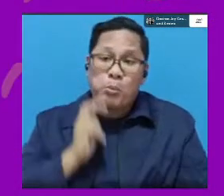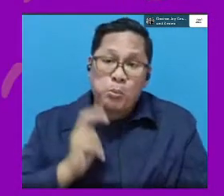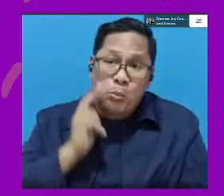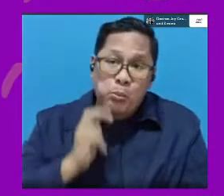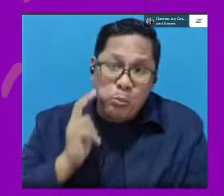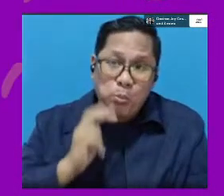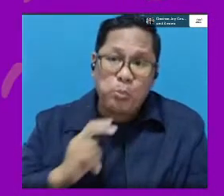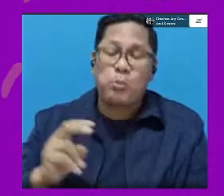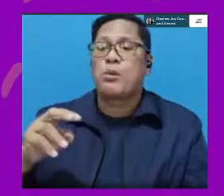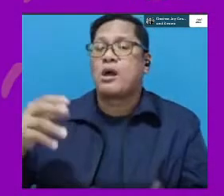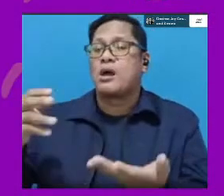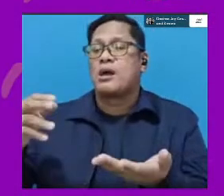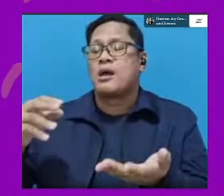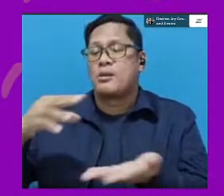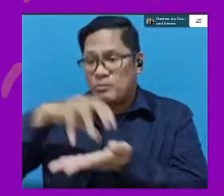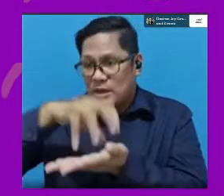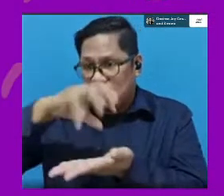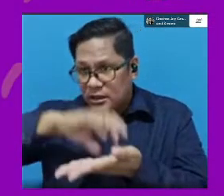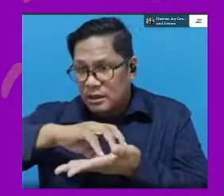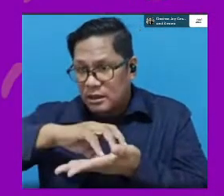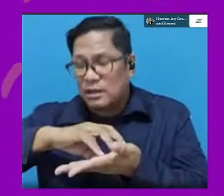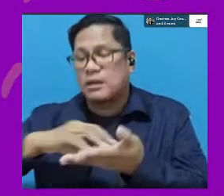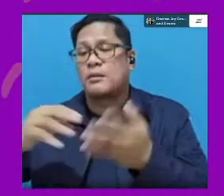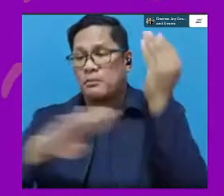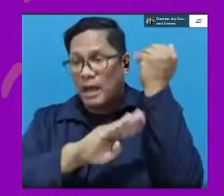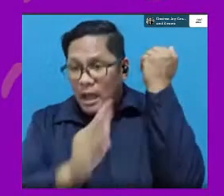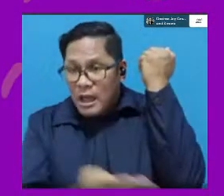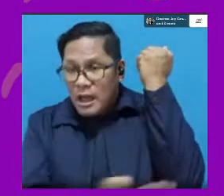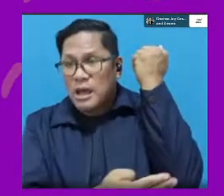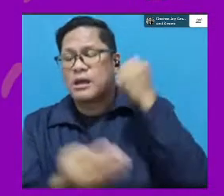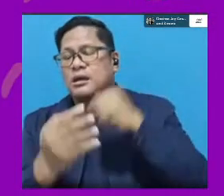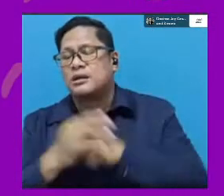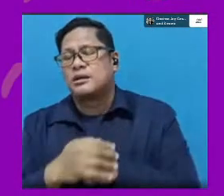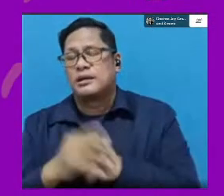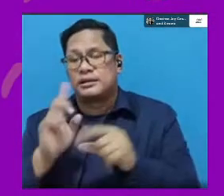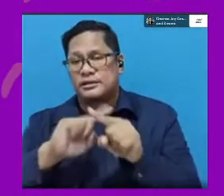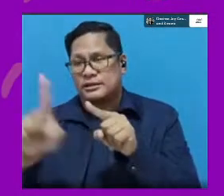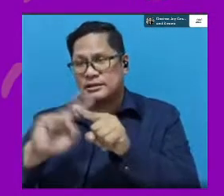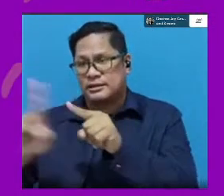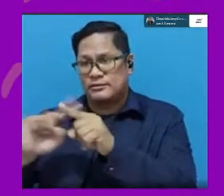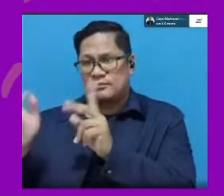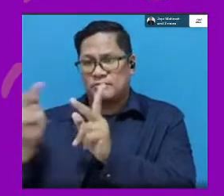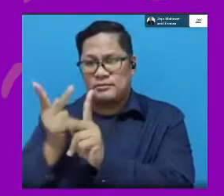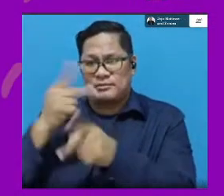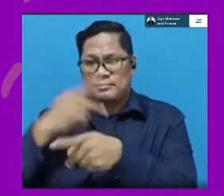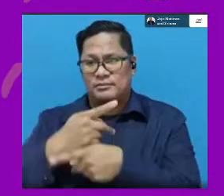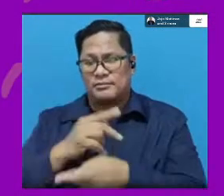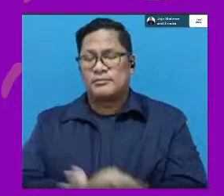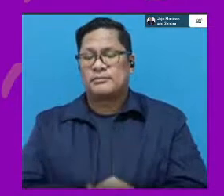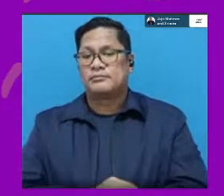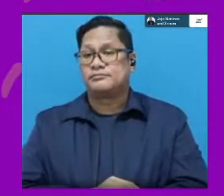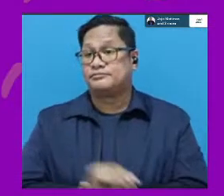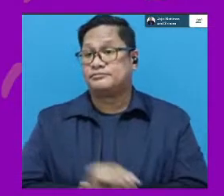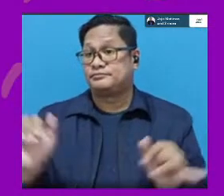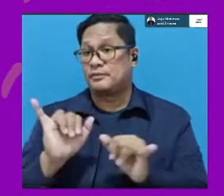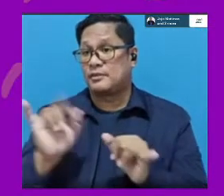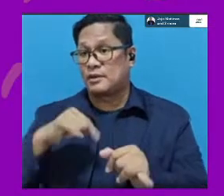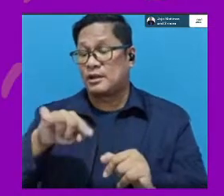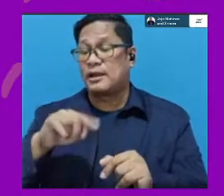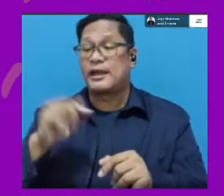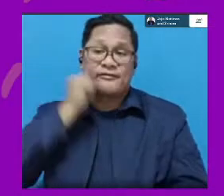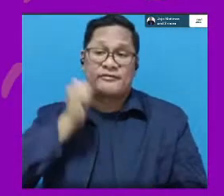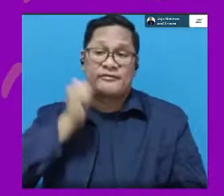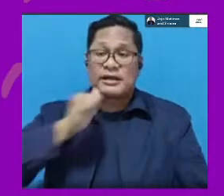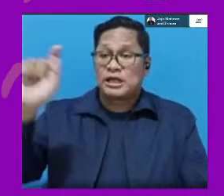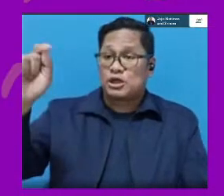biscuits, bags, and many more. We also provide, so every Thursday we have